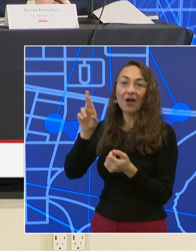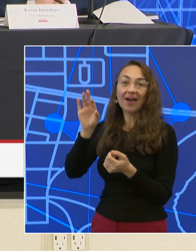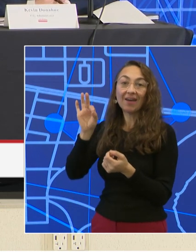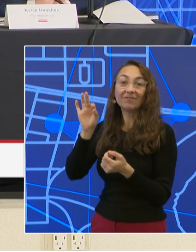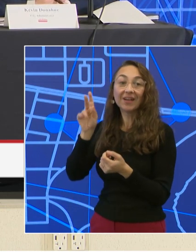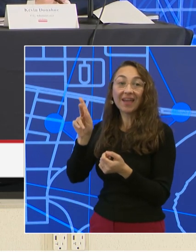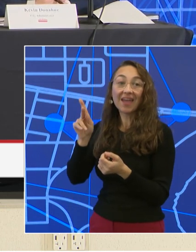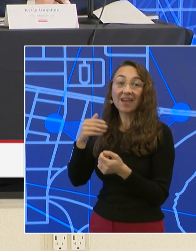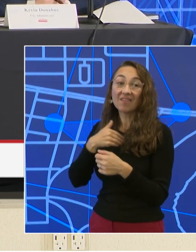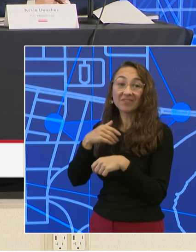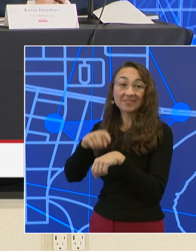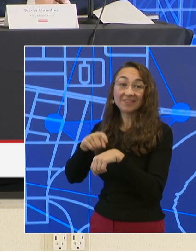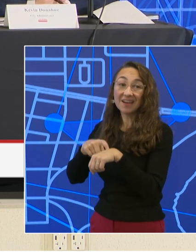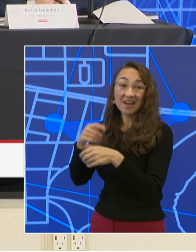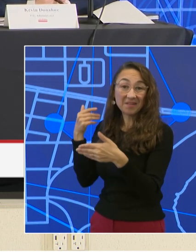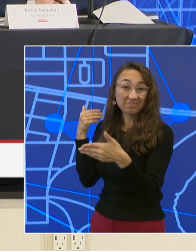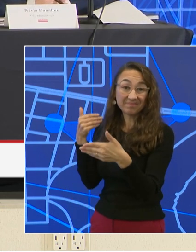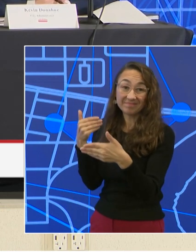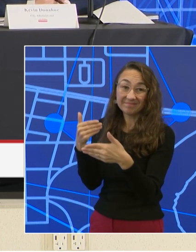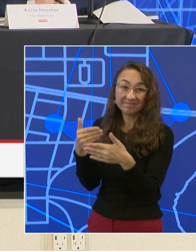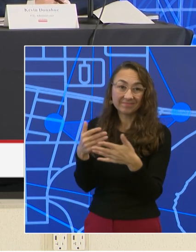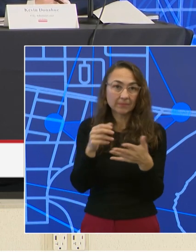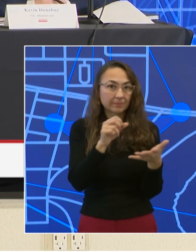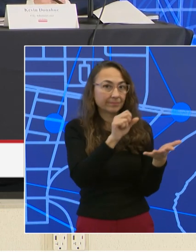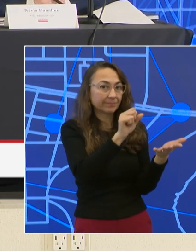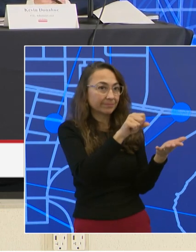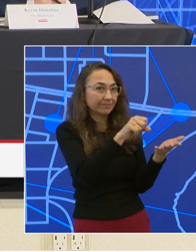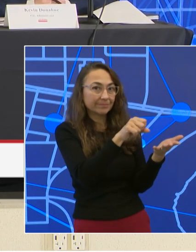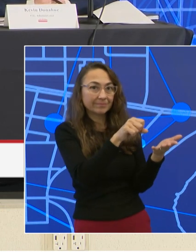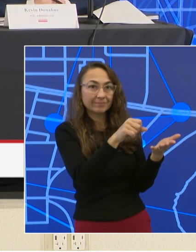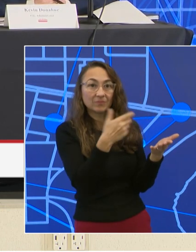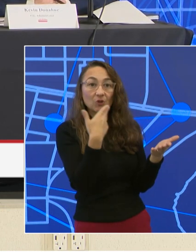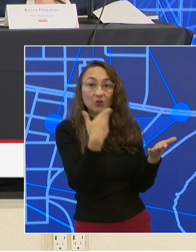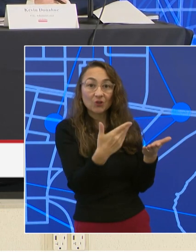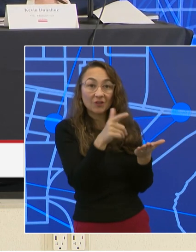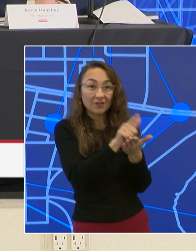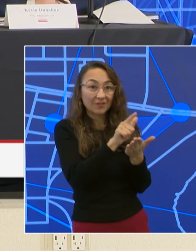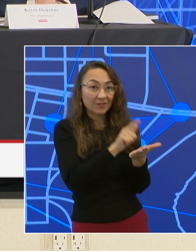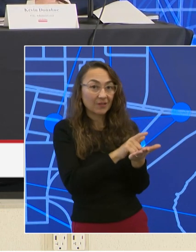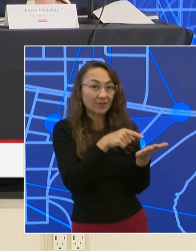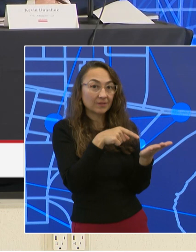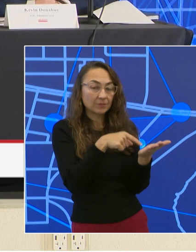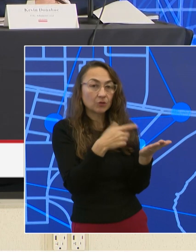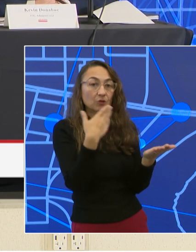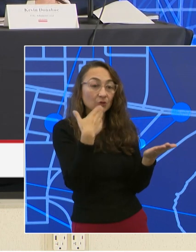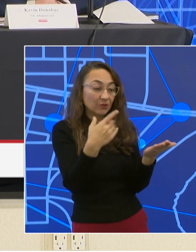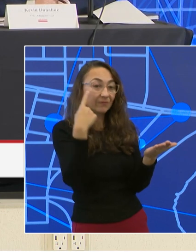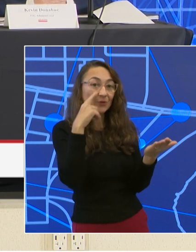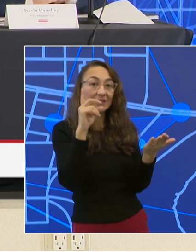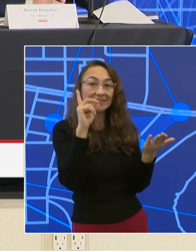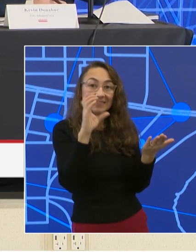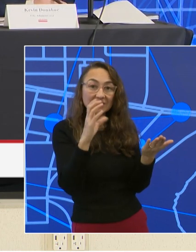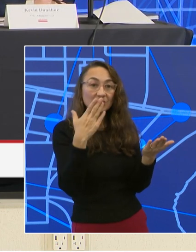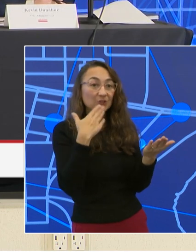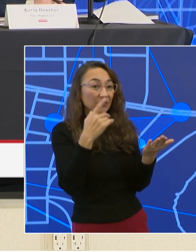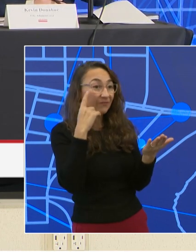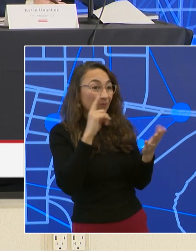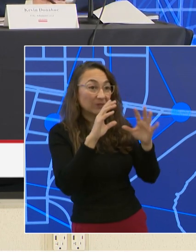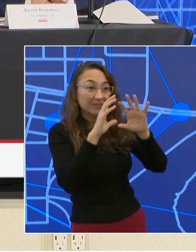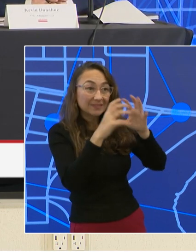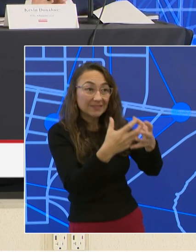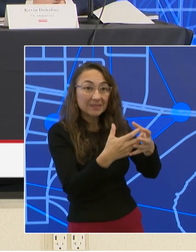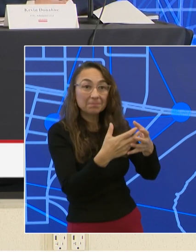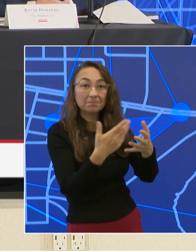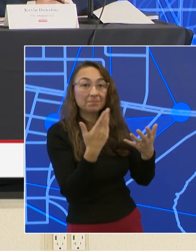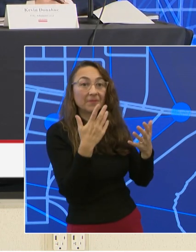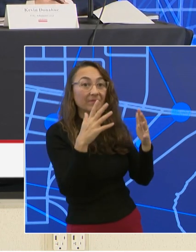piece of legislation. It's good for the district. It's good for the team. We know it's great for the federal government, and it's good